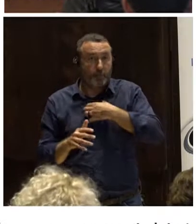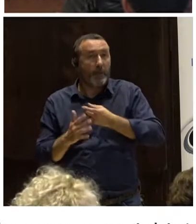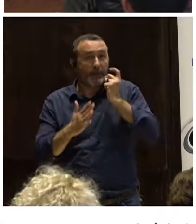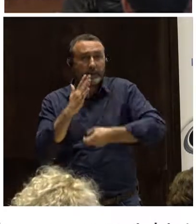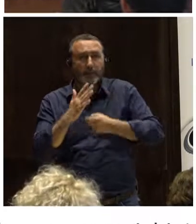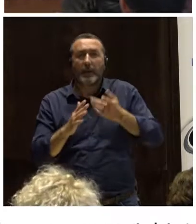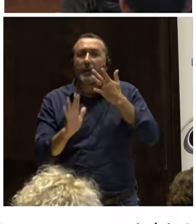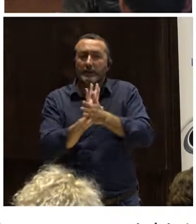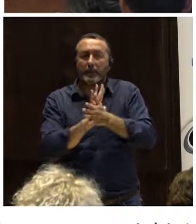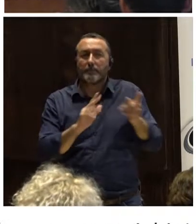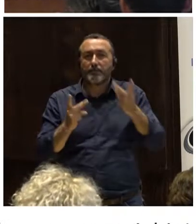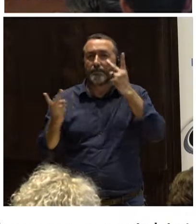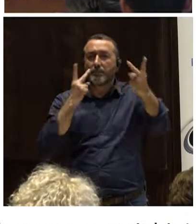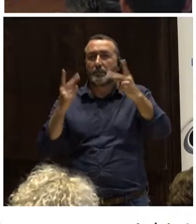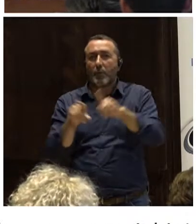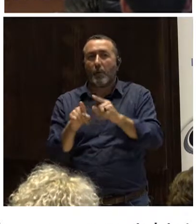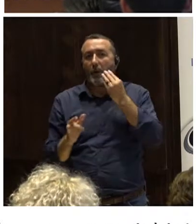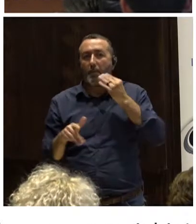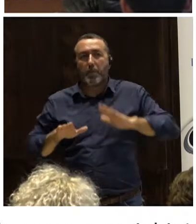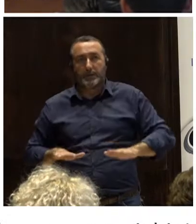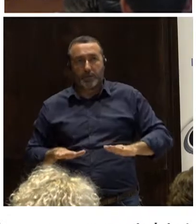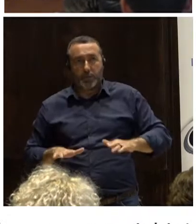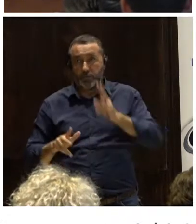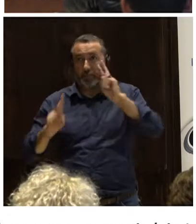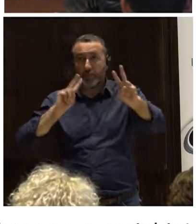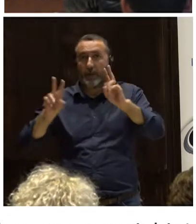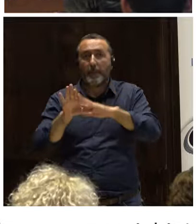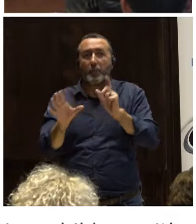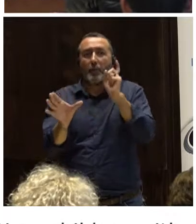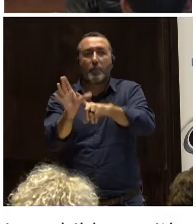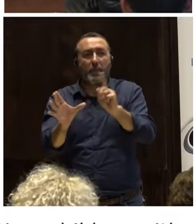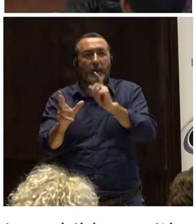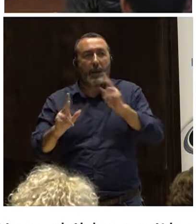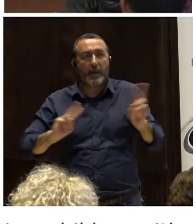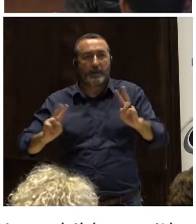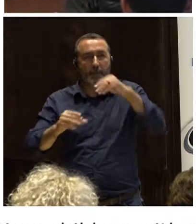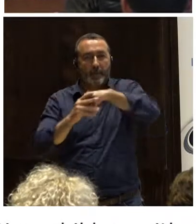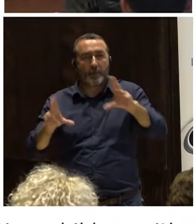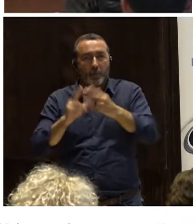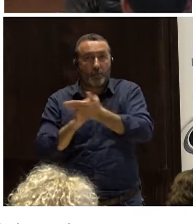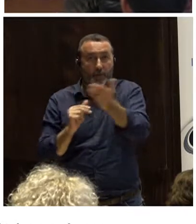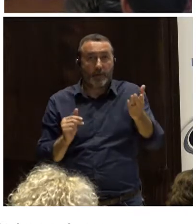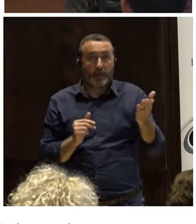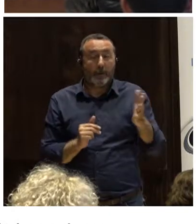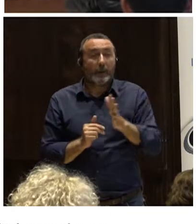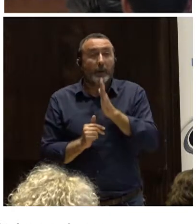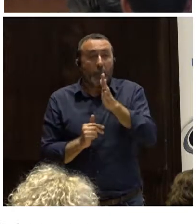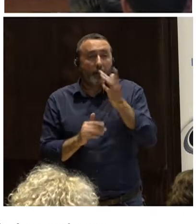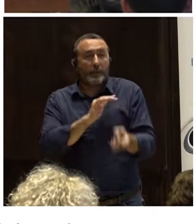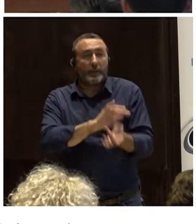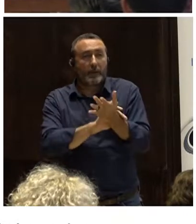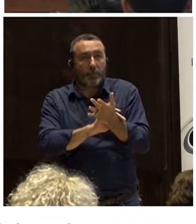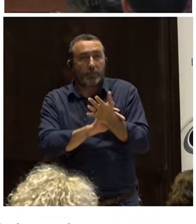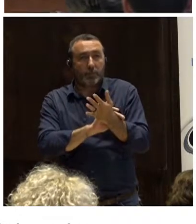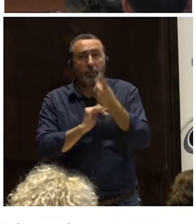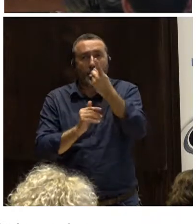not active social interactors. So we have developed a project many years